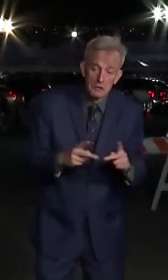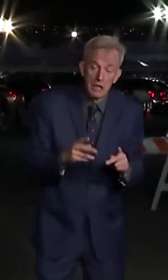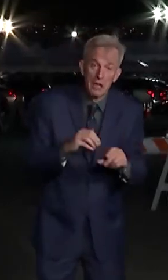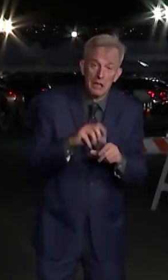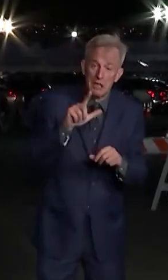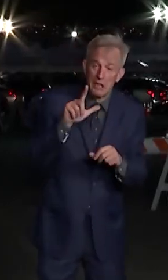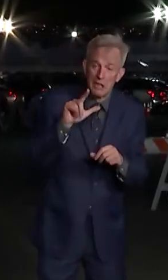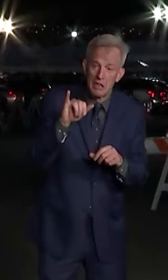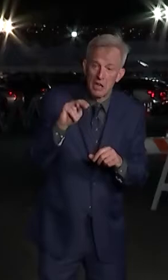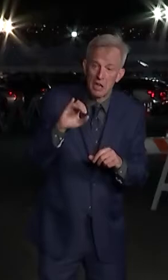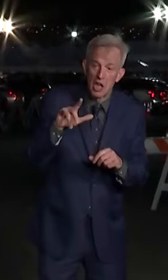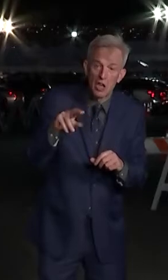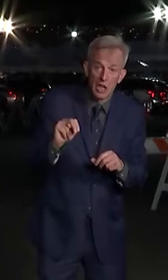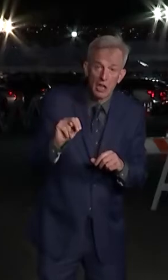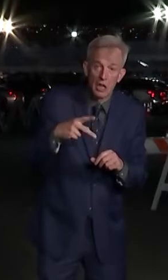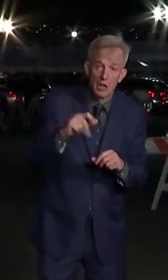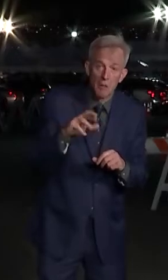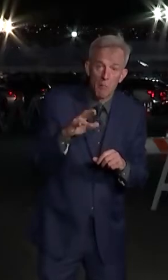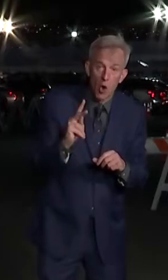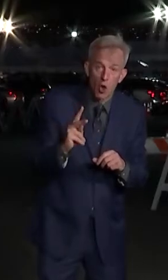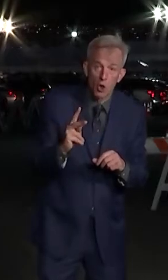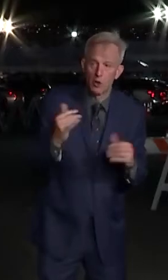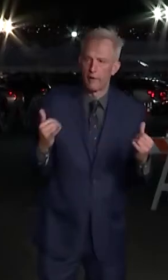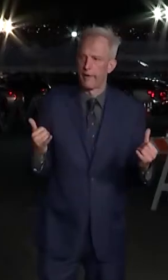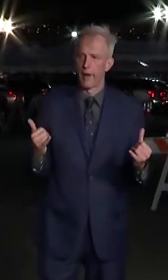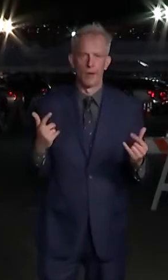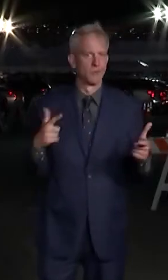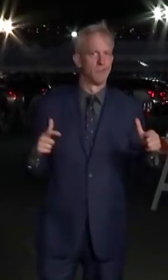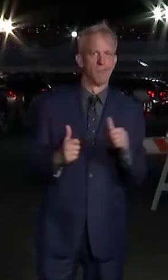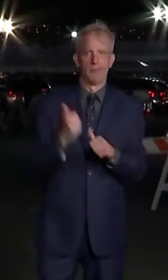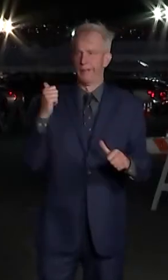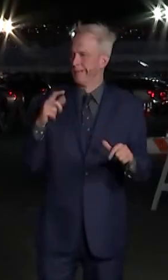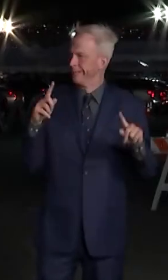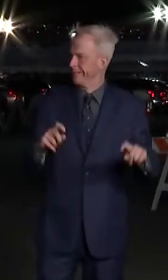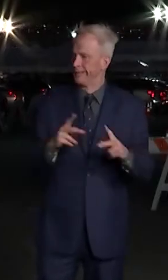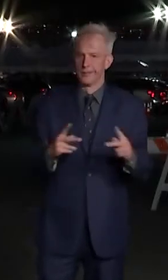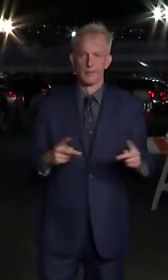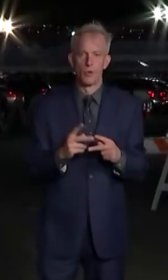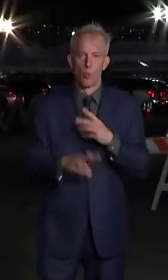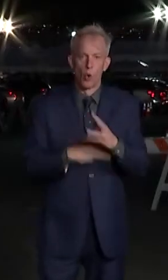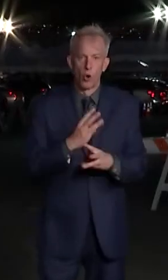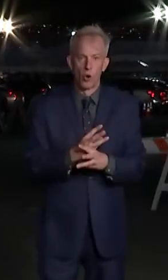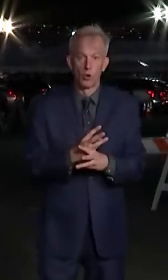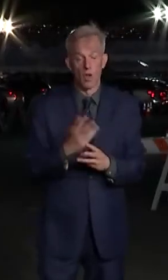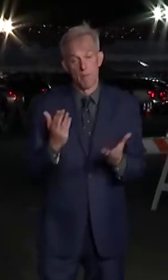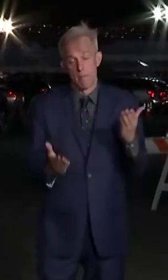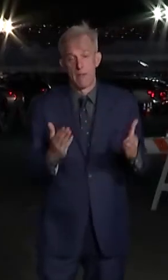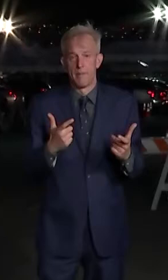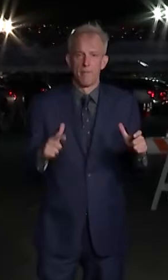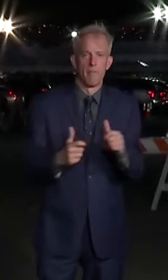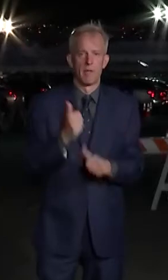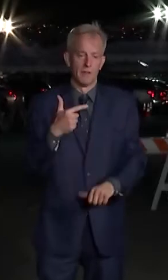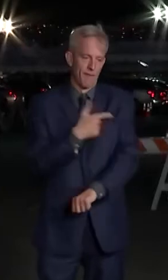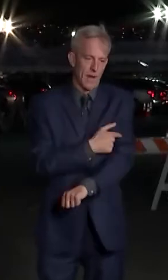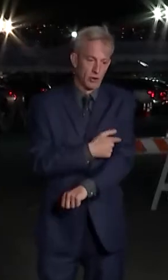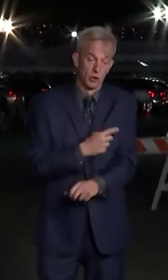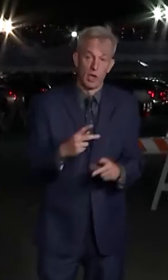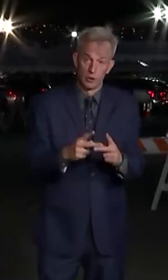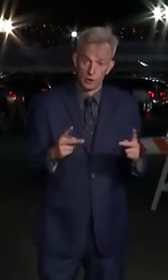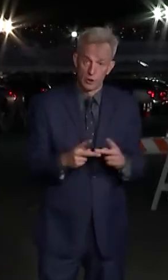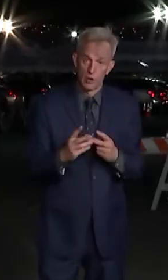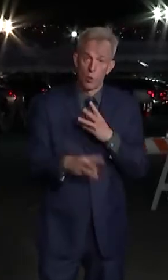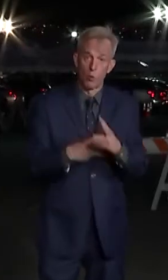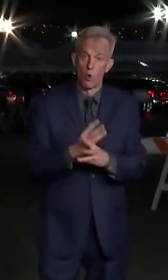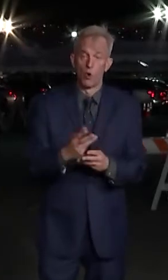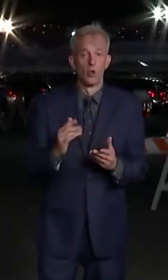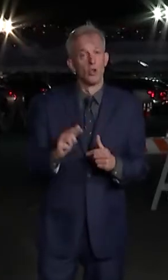would be today. The biggest testing sites in the world, the biggest vaccination site maybe in the world right as we speak. And she's here tonight